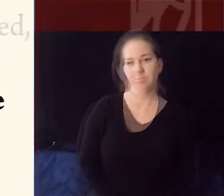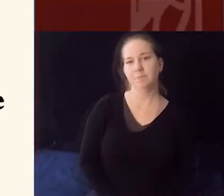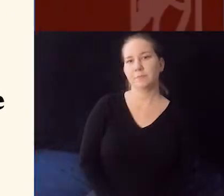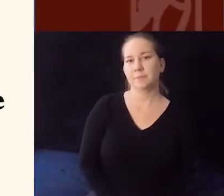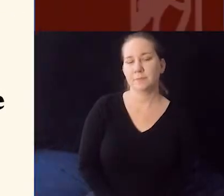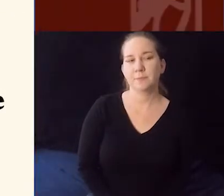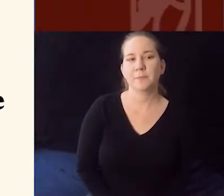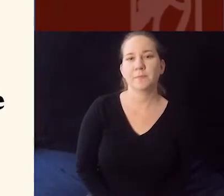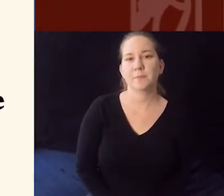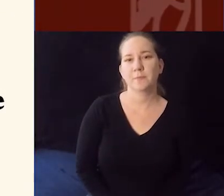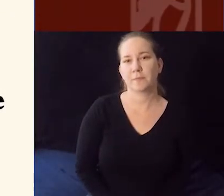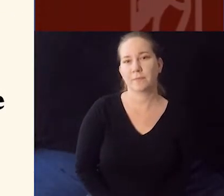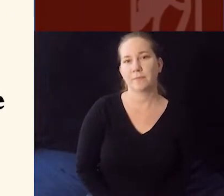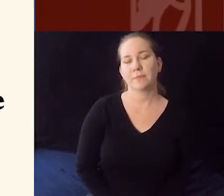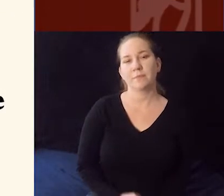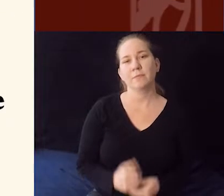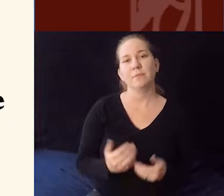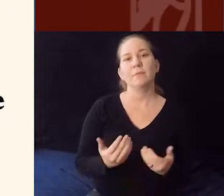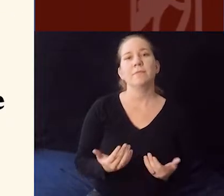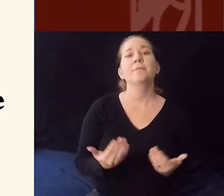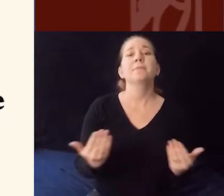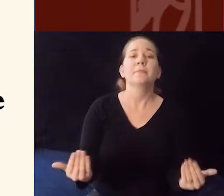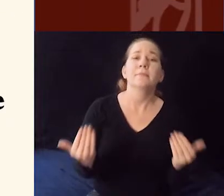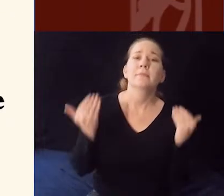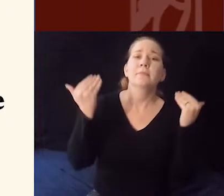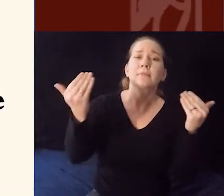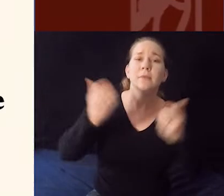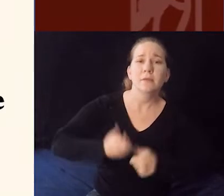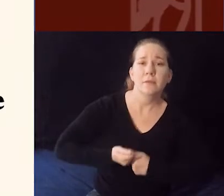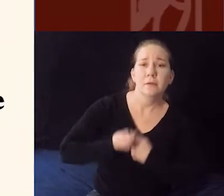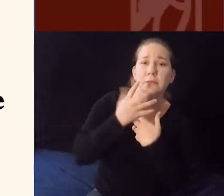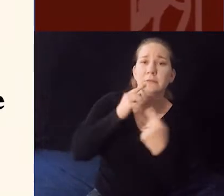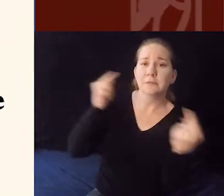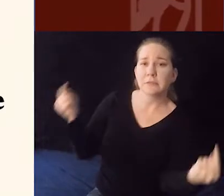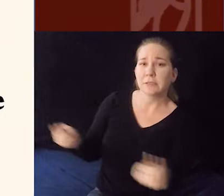Let us confess our sins against God and our neighbor.